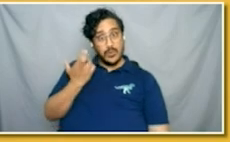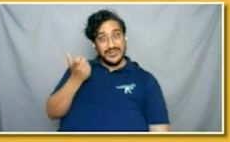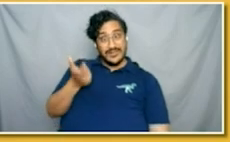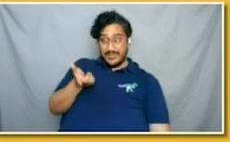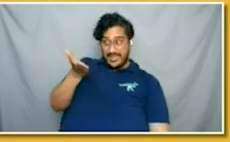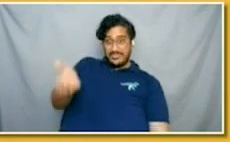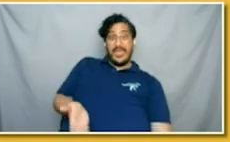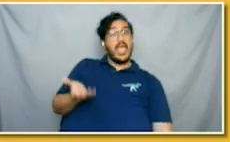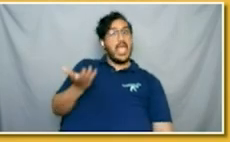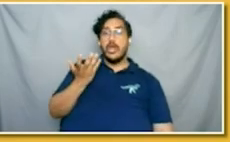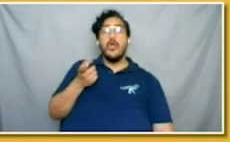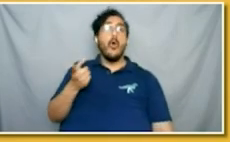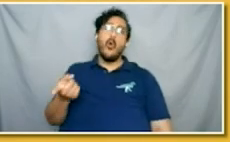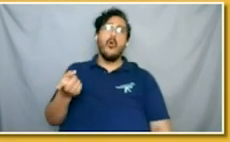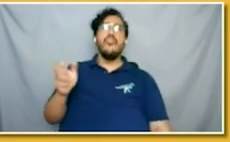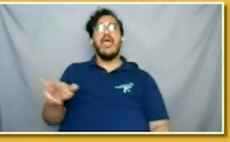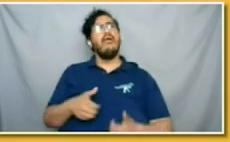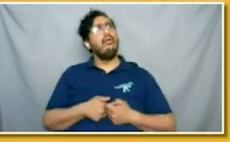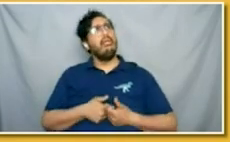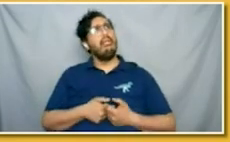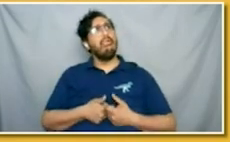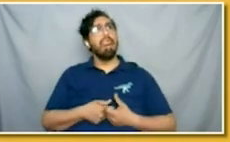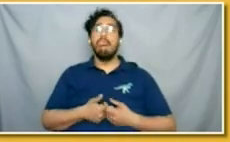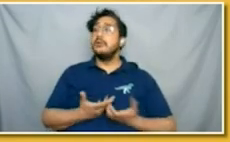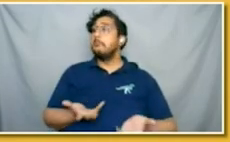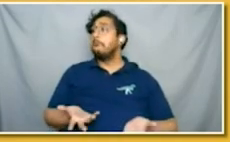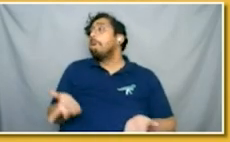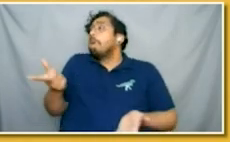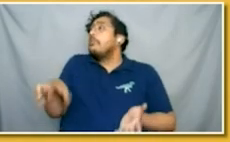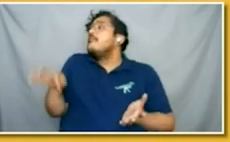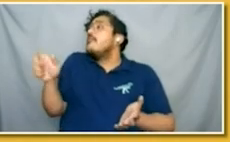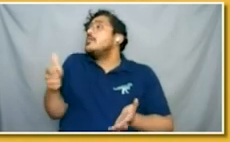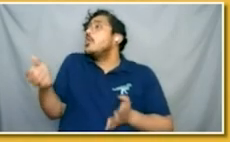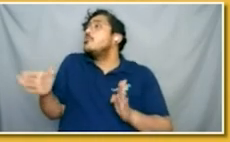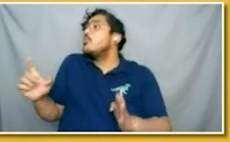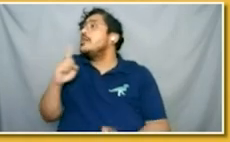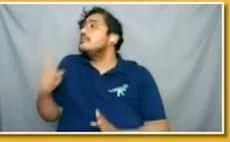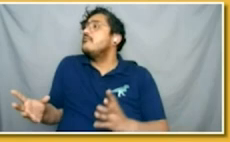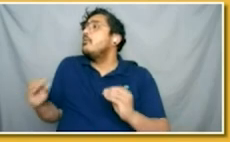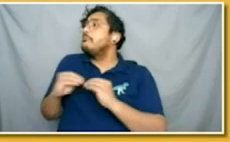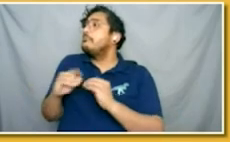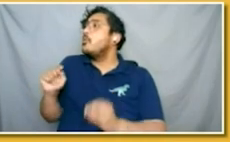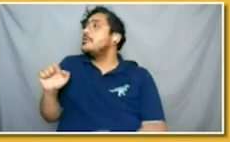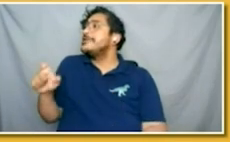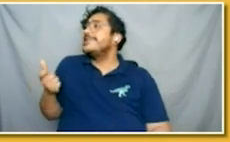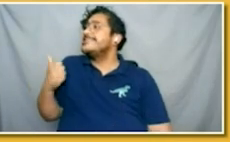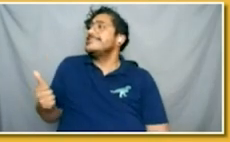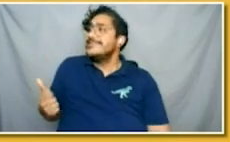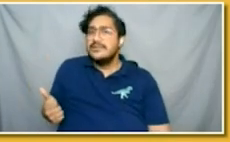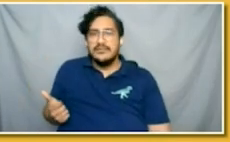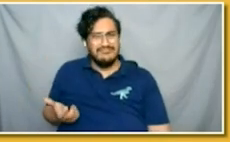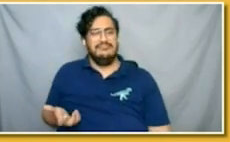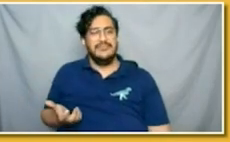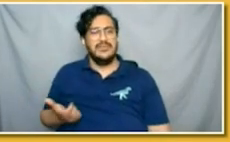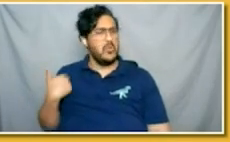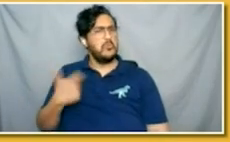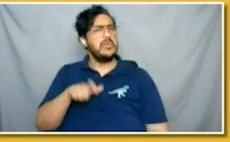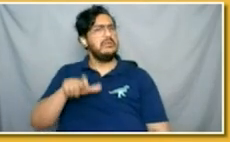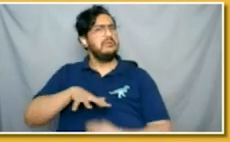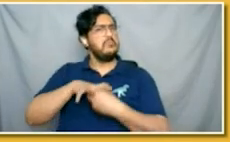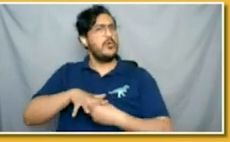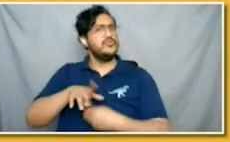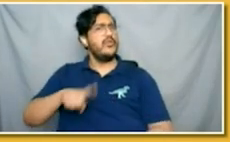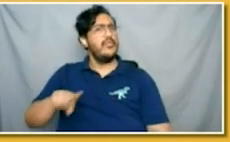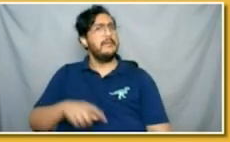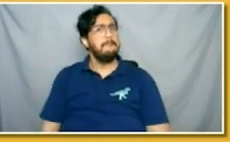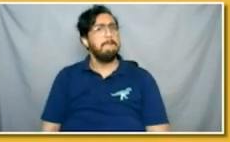their thumbs and finding other ways to tax us more or something. So we have to put the pressure on them. And that